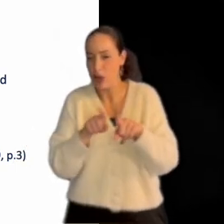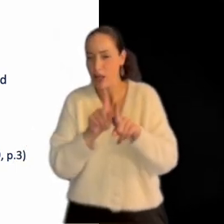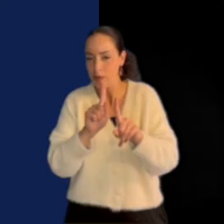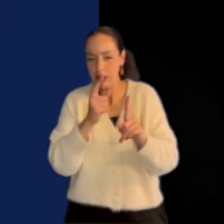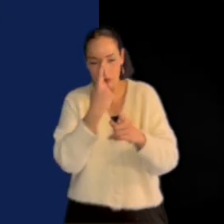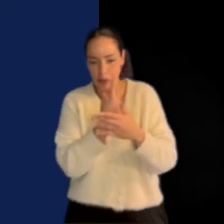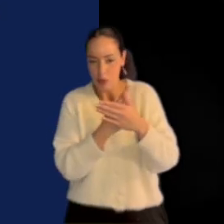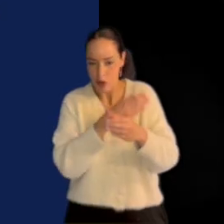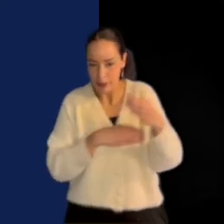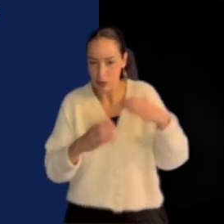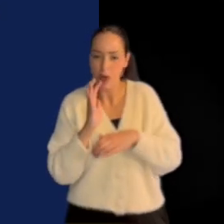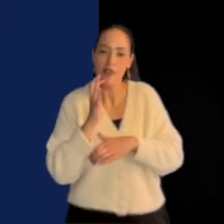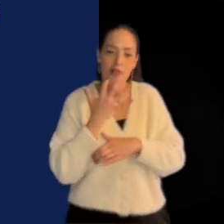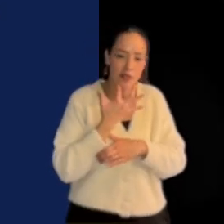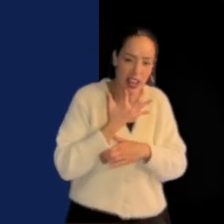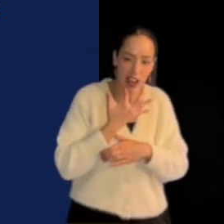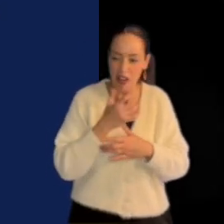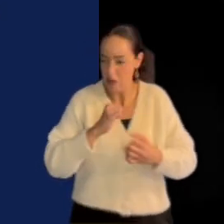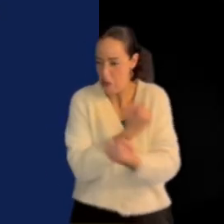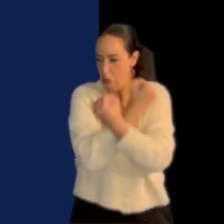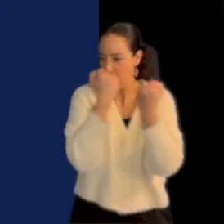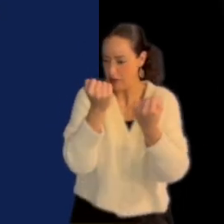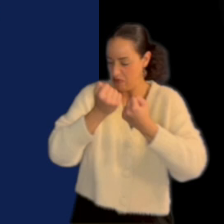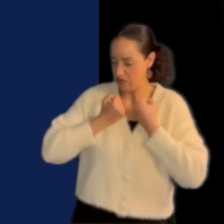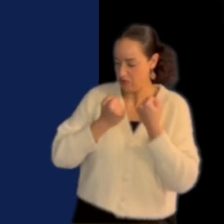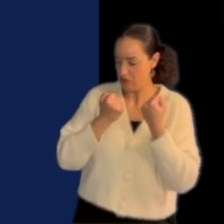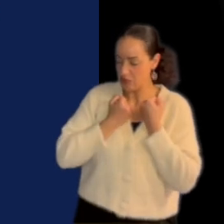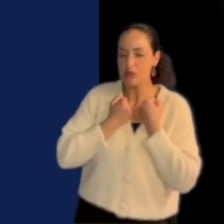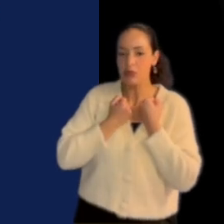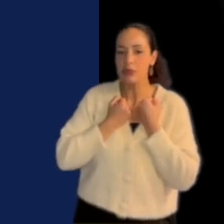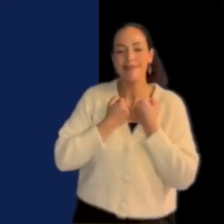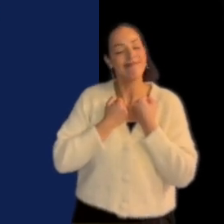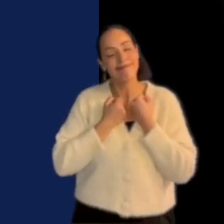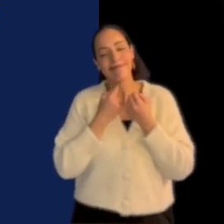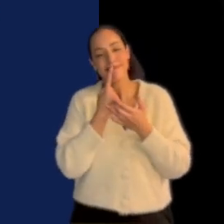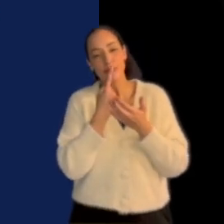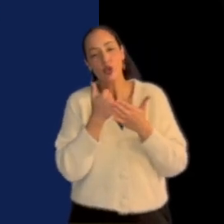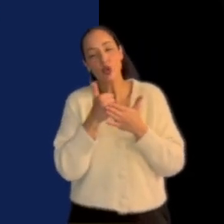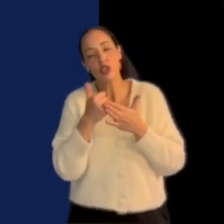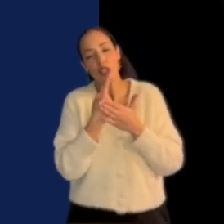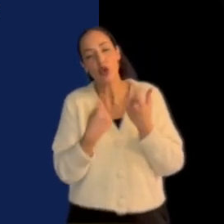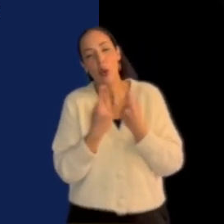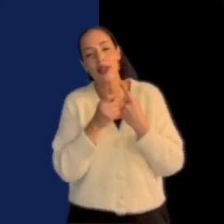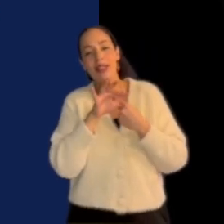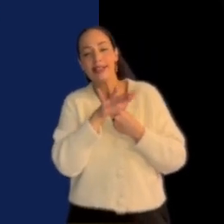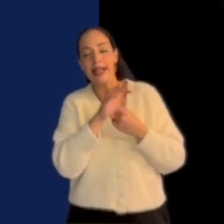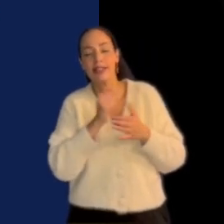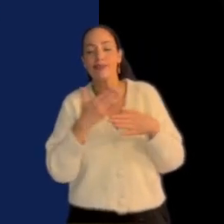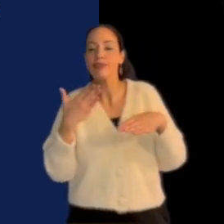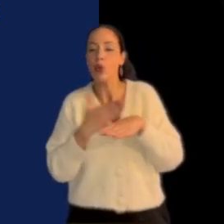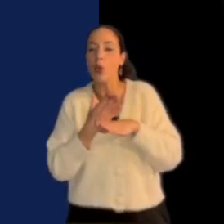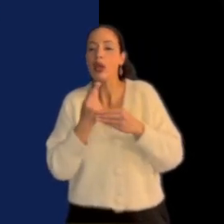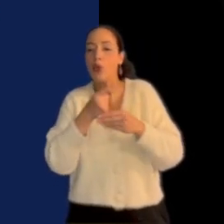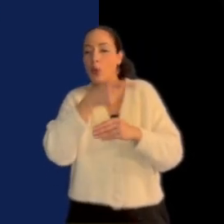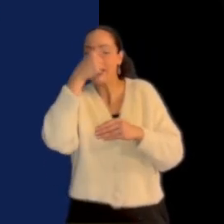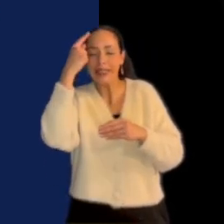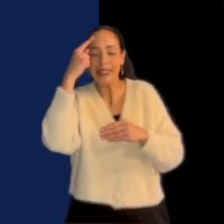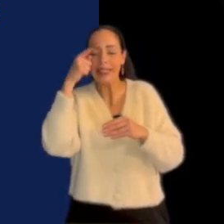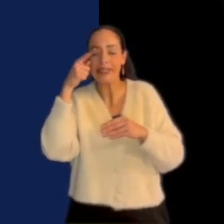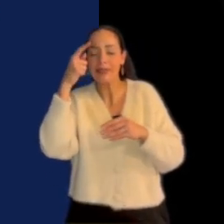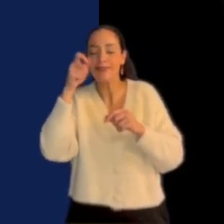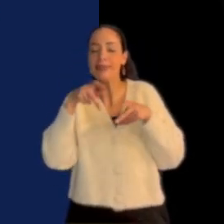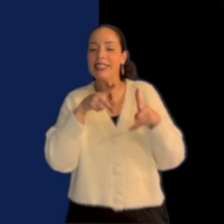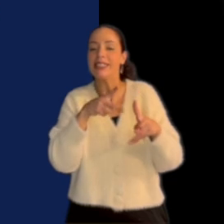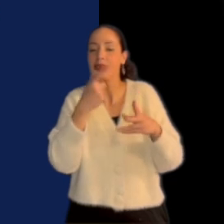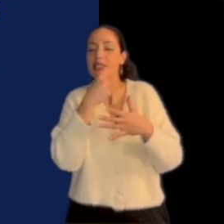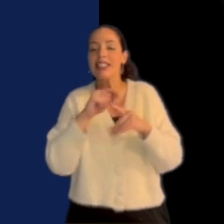remain. Working with and within traumatised systems is challenging. Such environments can often be experienced as toxic, lacking